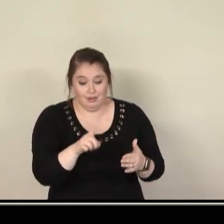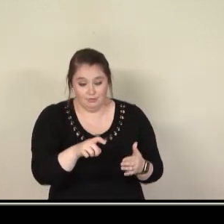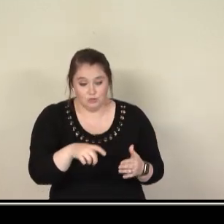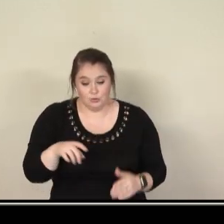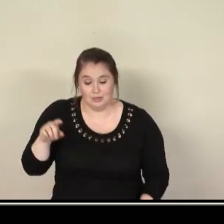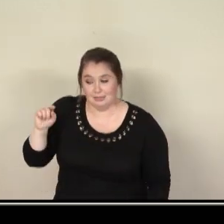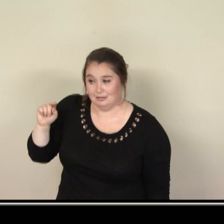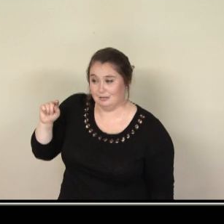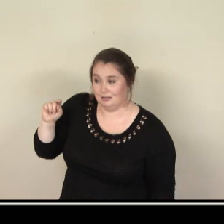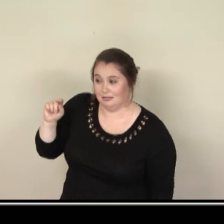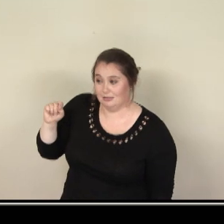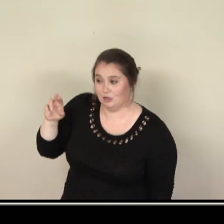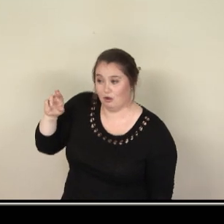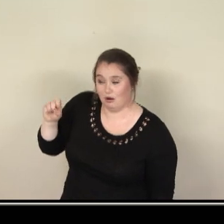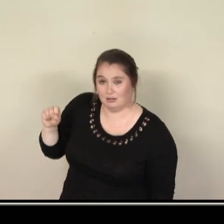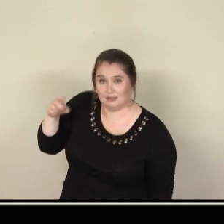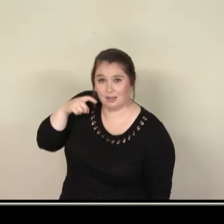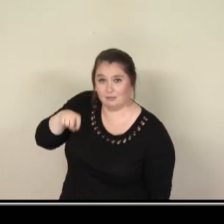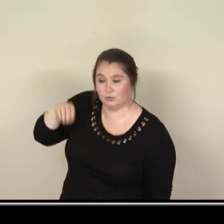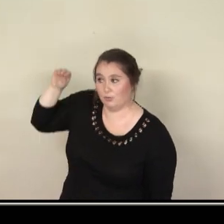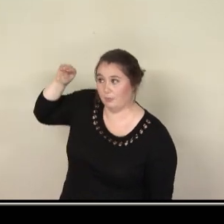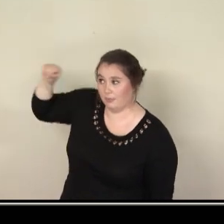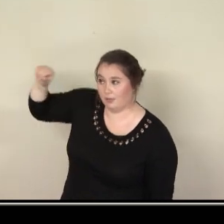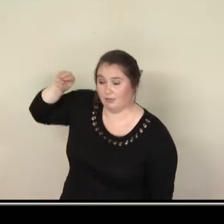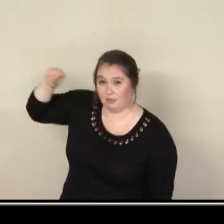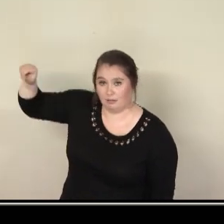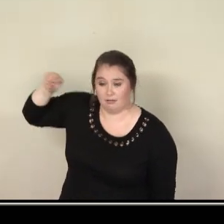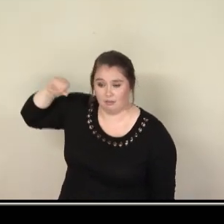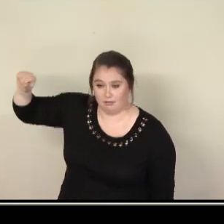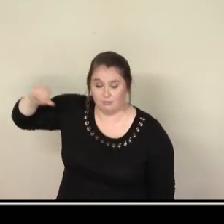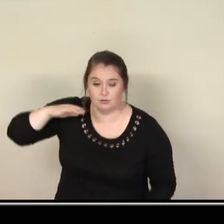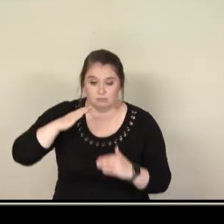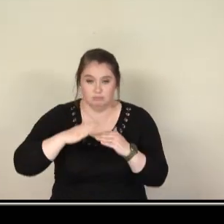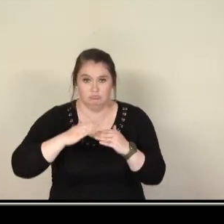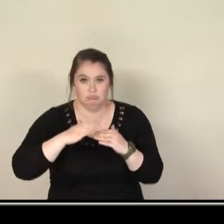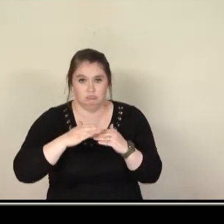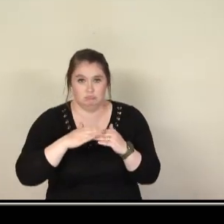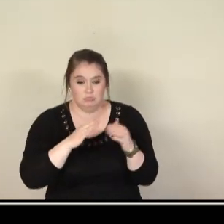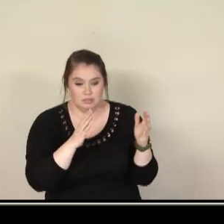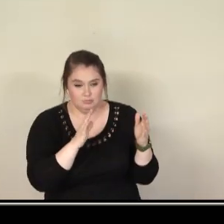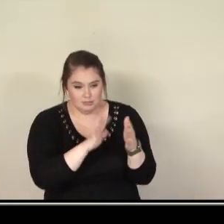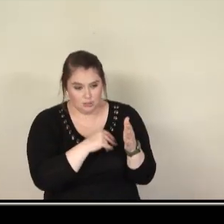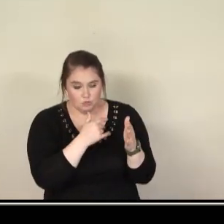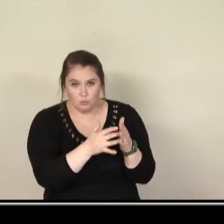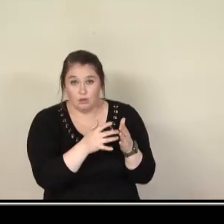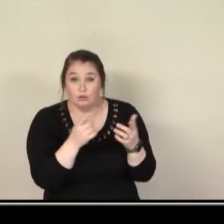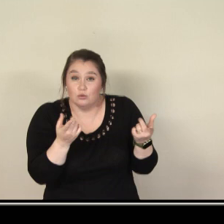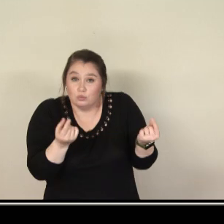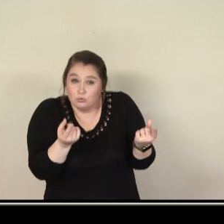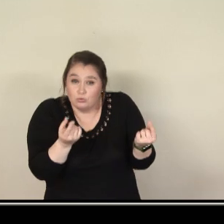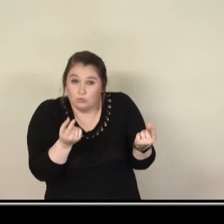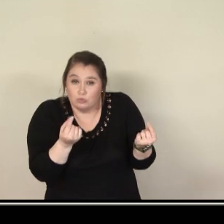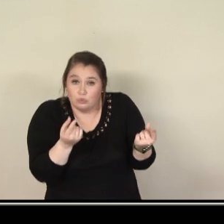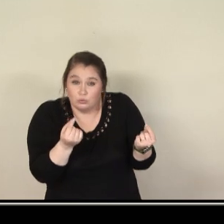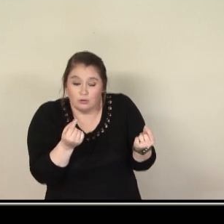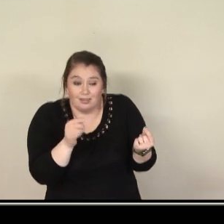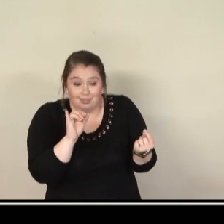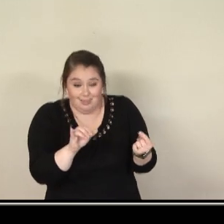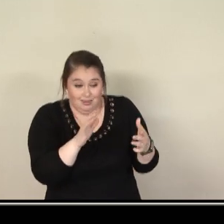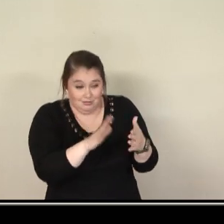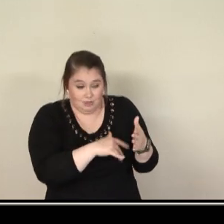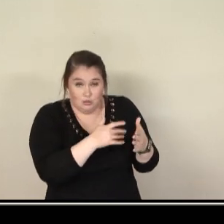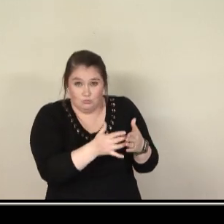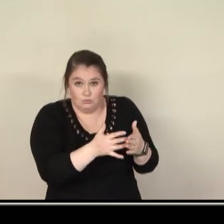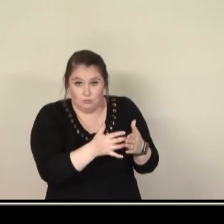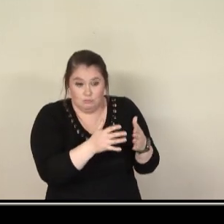on our salaries that are above the statutory minimum schedule. When they raise the statutory minimum